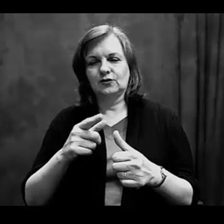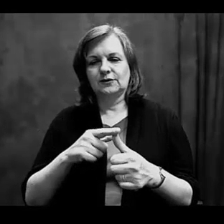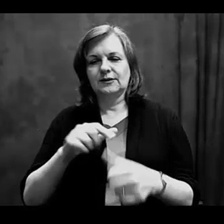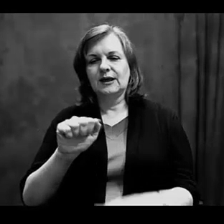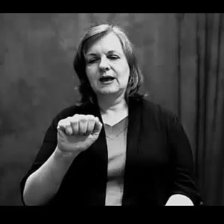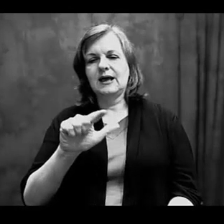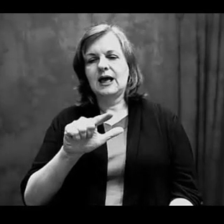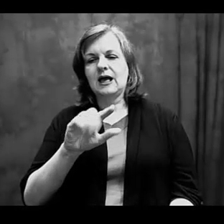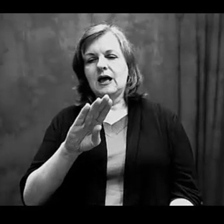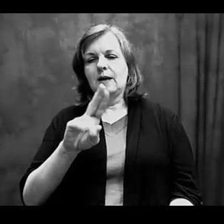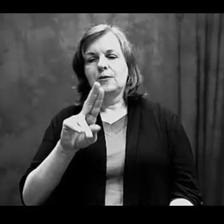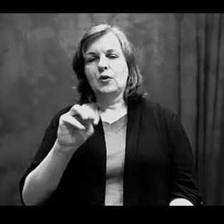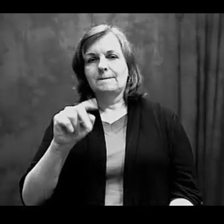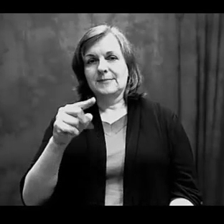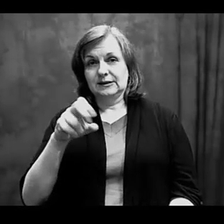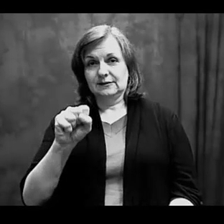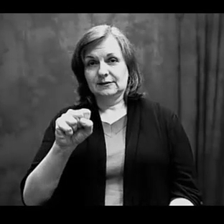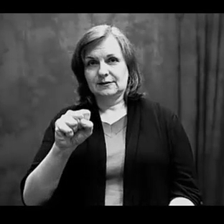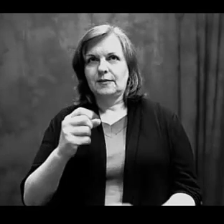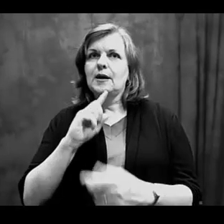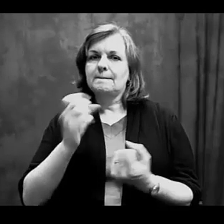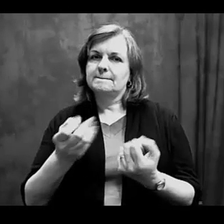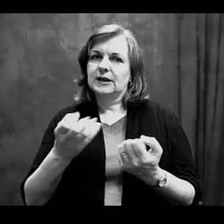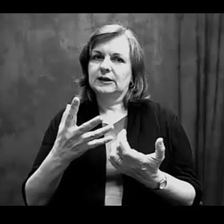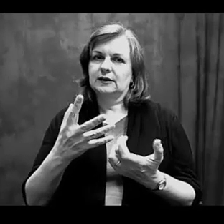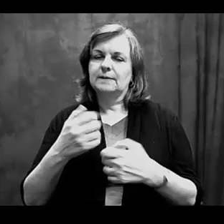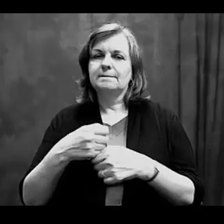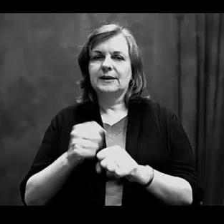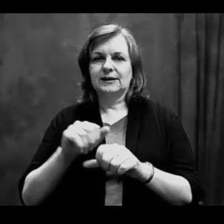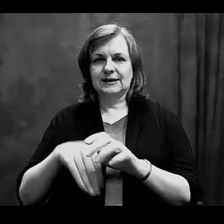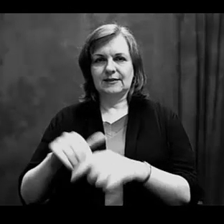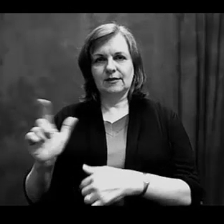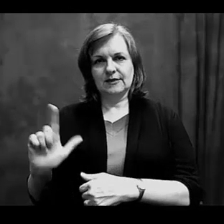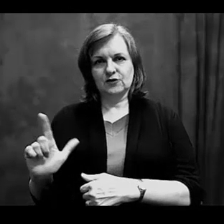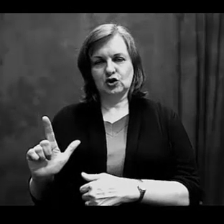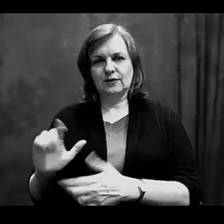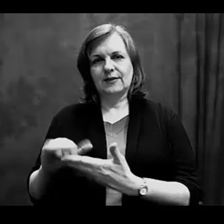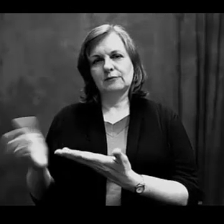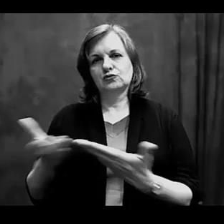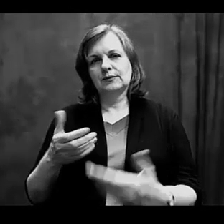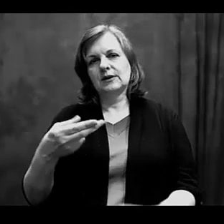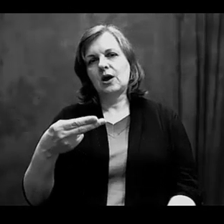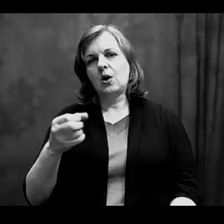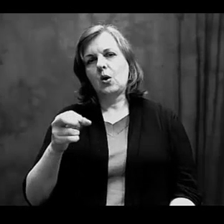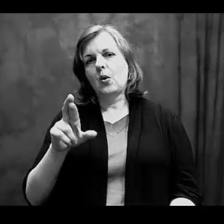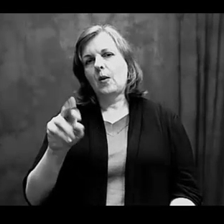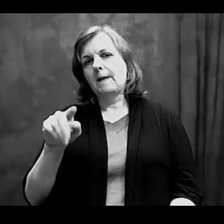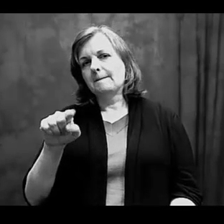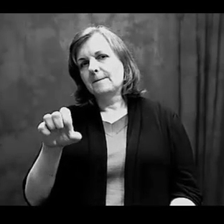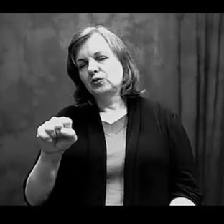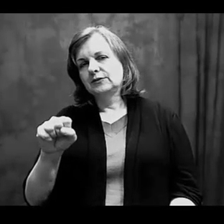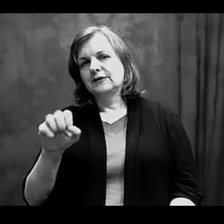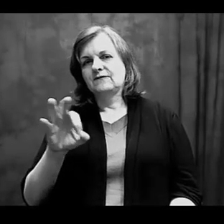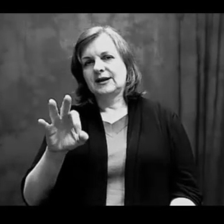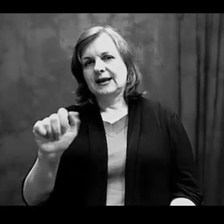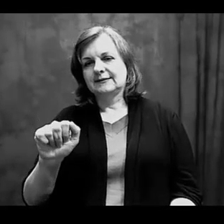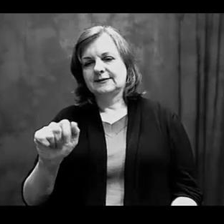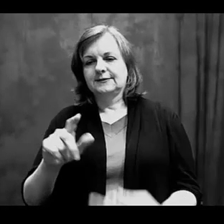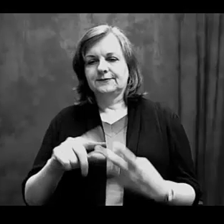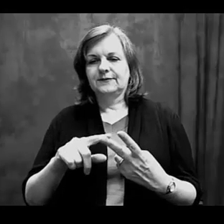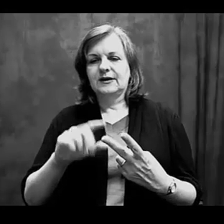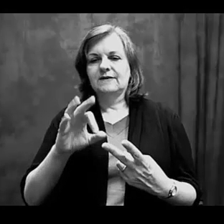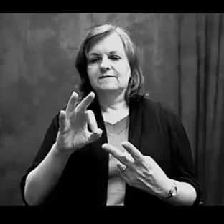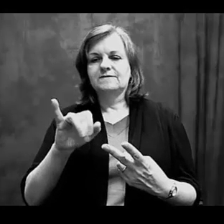The proteins themselves come in three major classes: albumins, which are a lot of them, made in your liver and help to